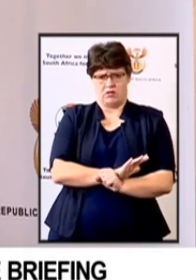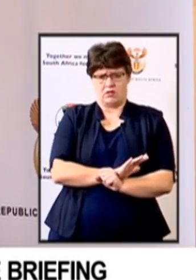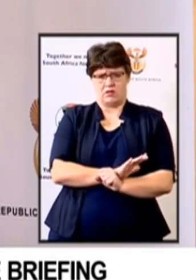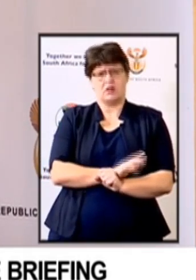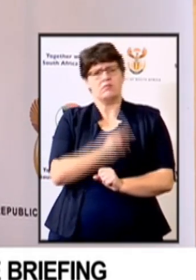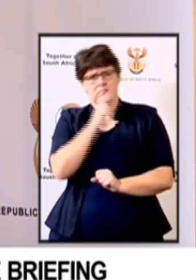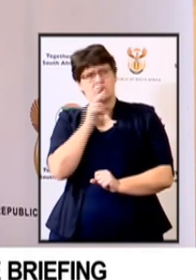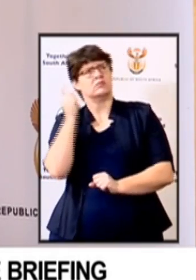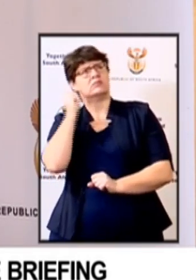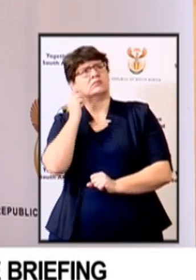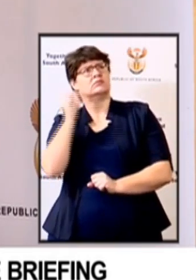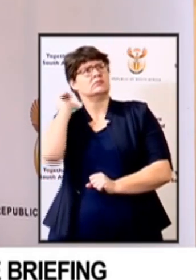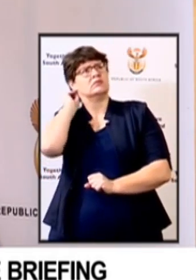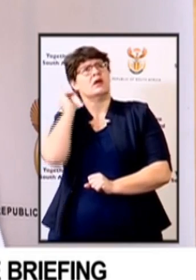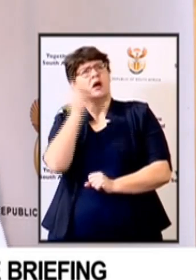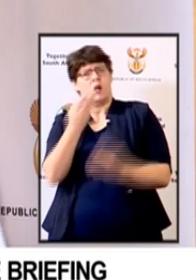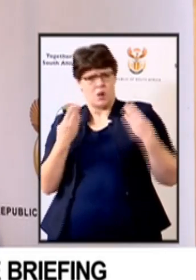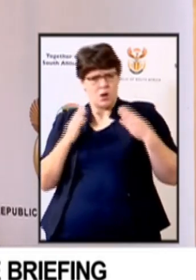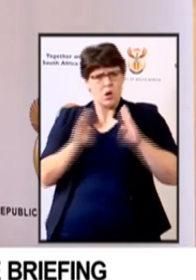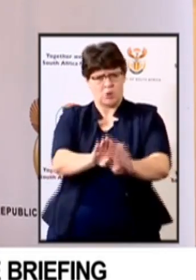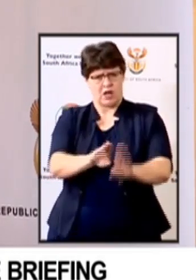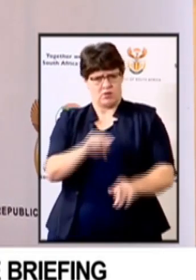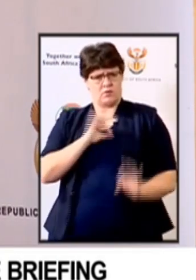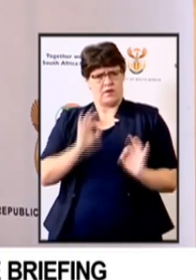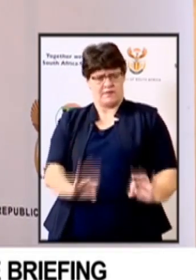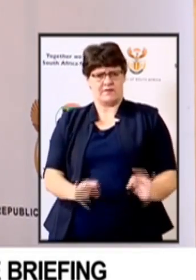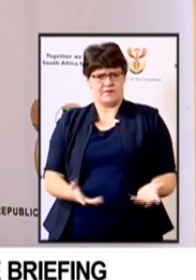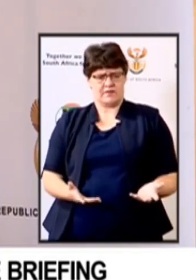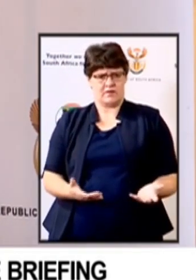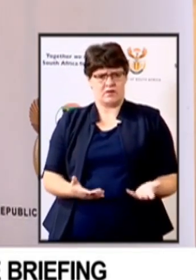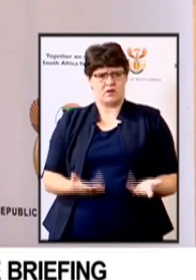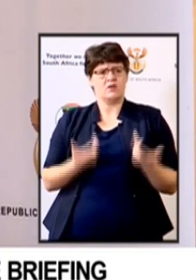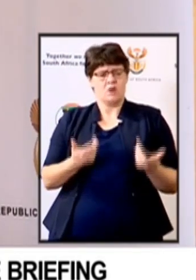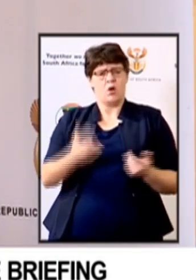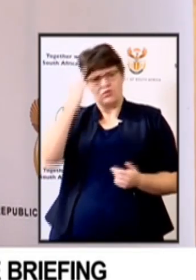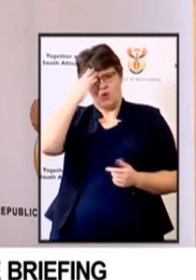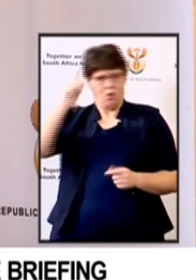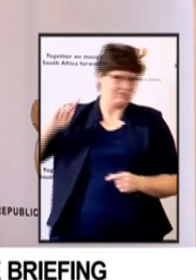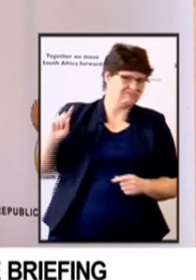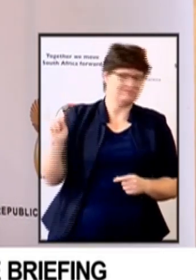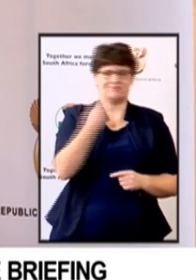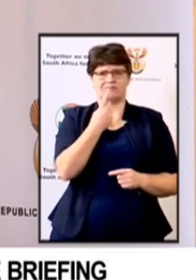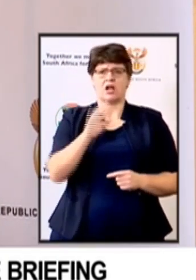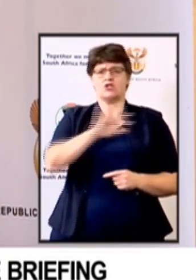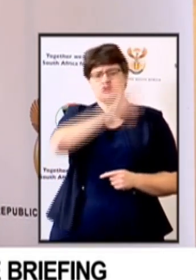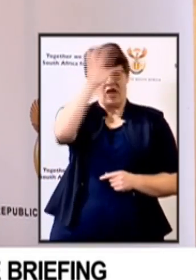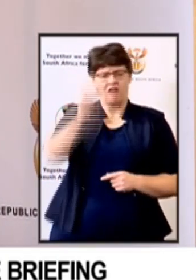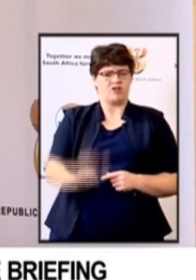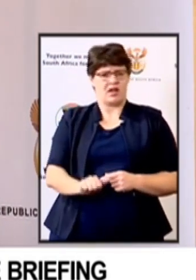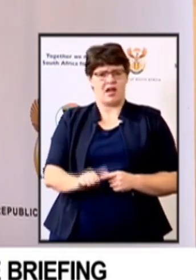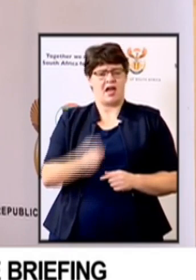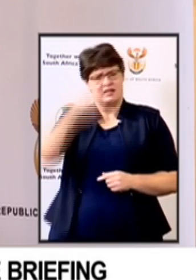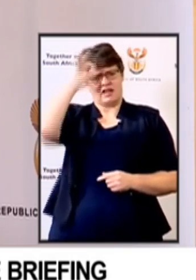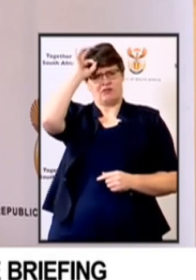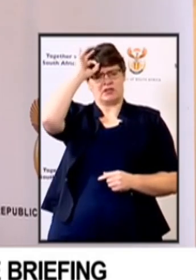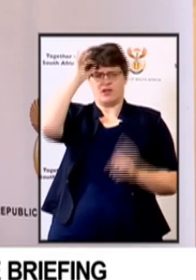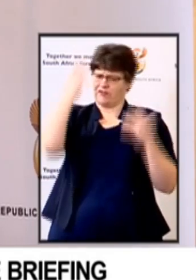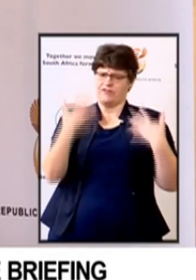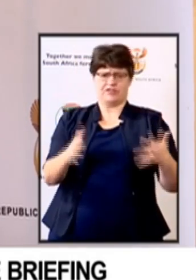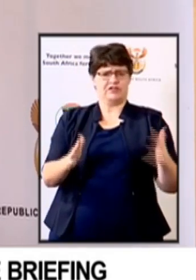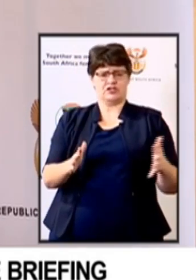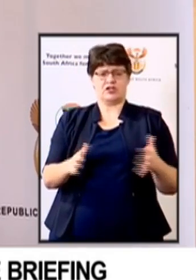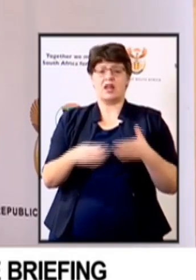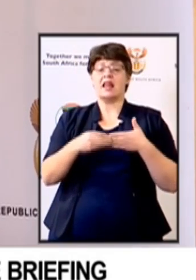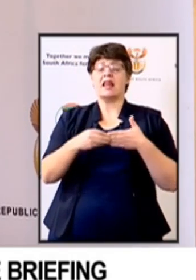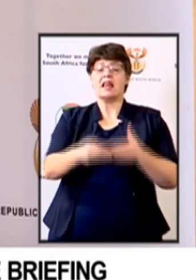lockdown, which is now known throughout the world that the South African government, led